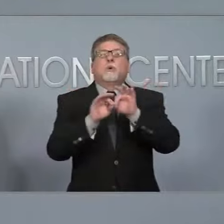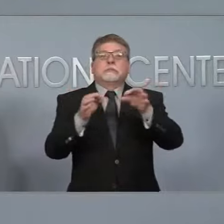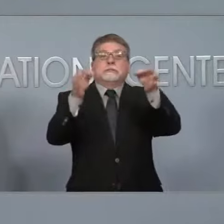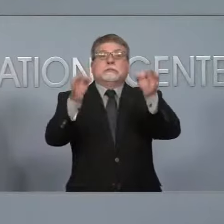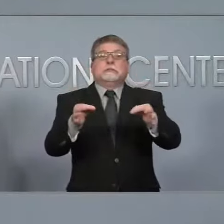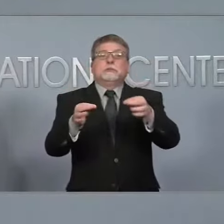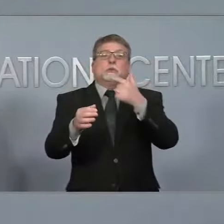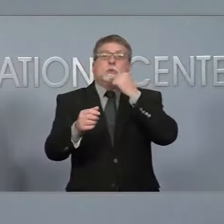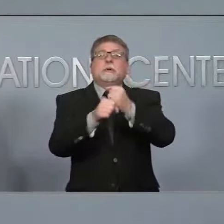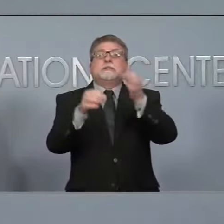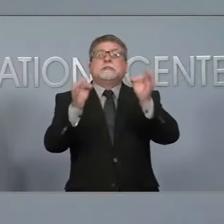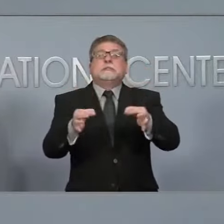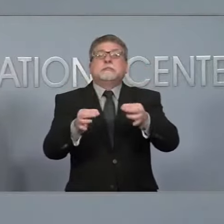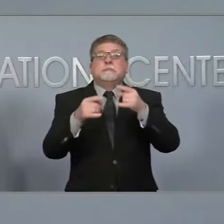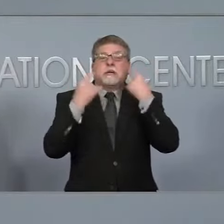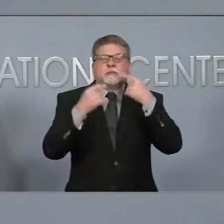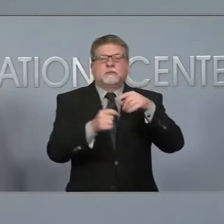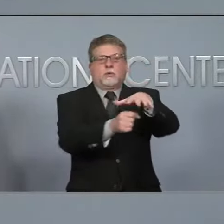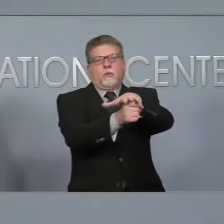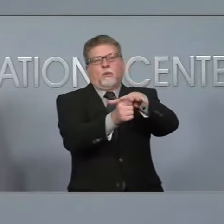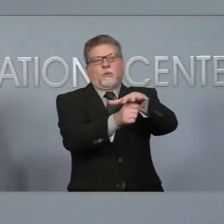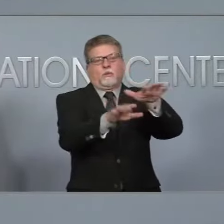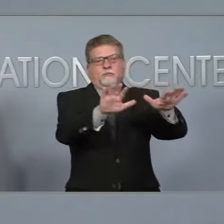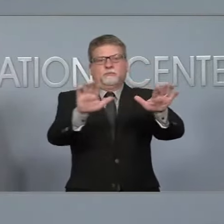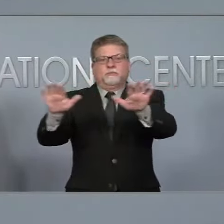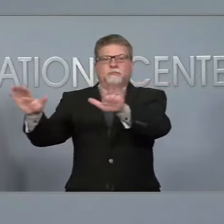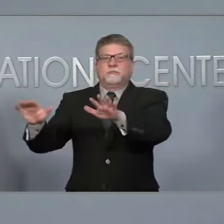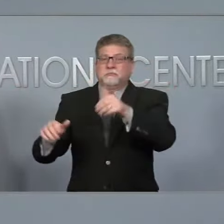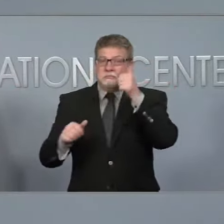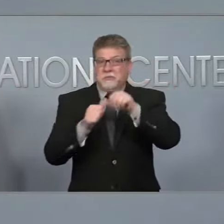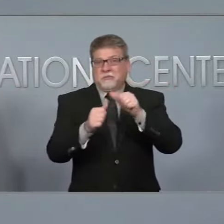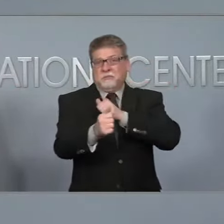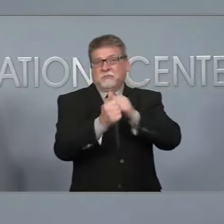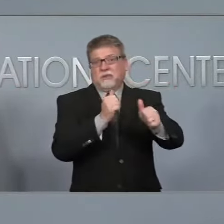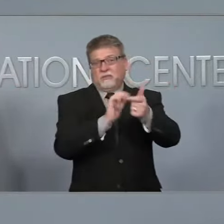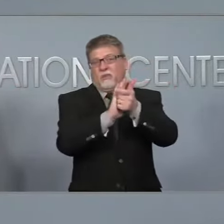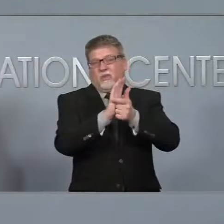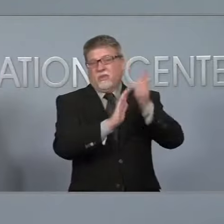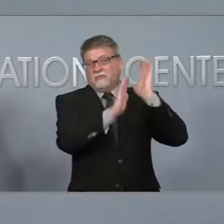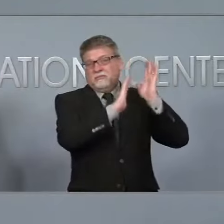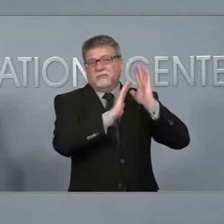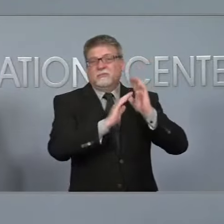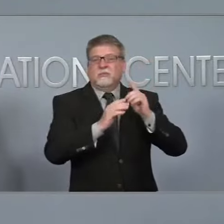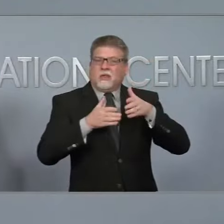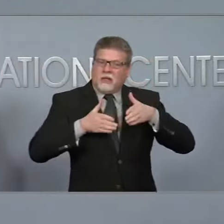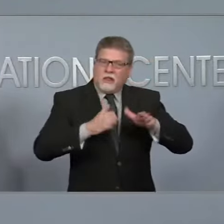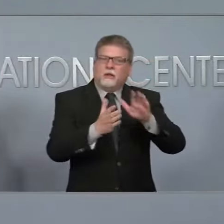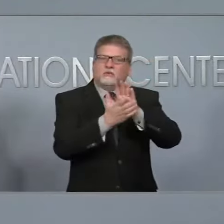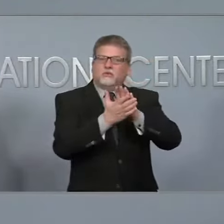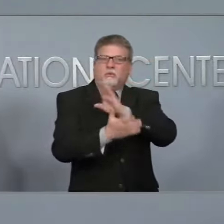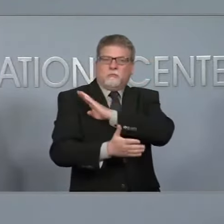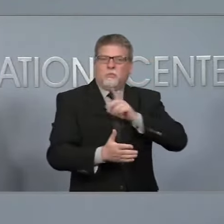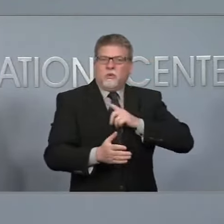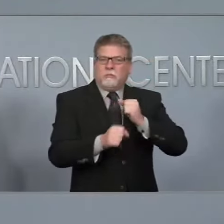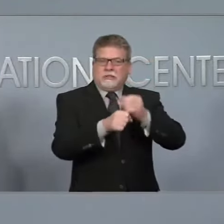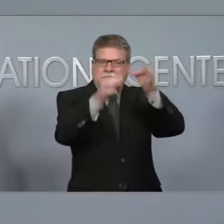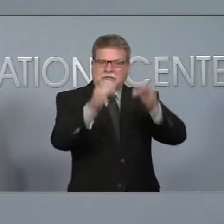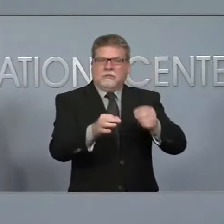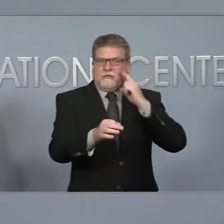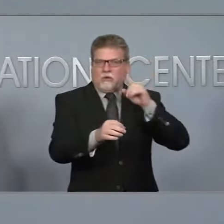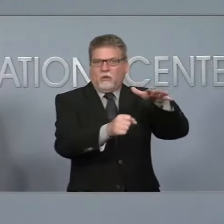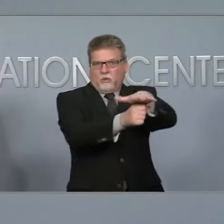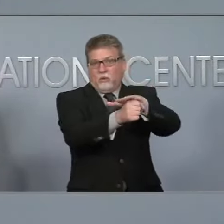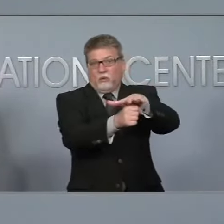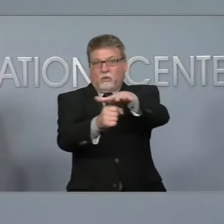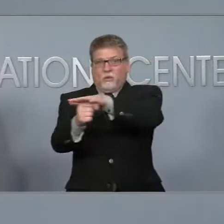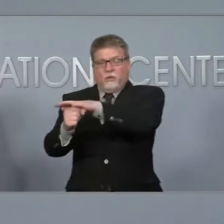law, and I signed it, giving local school boards control of this situation. And I think they should continue to have